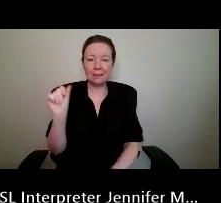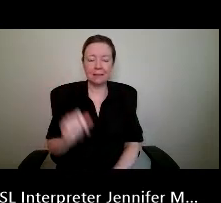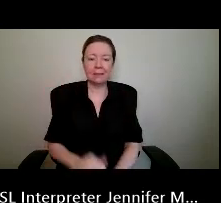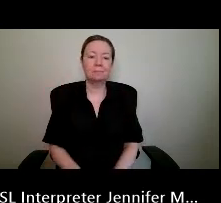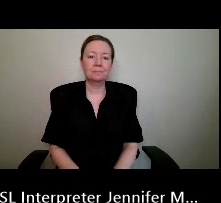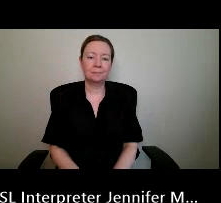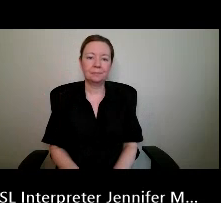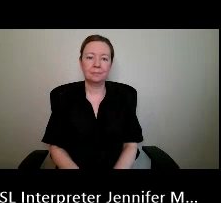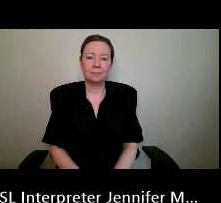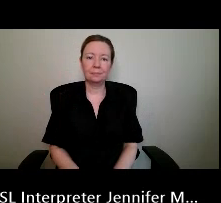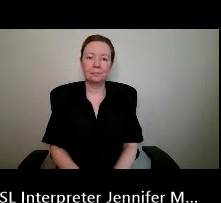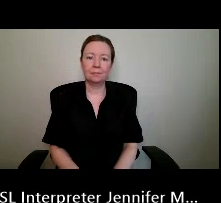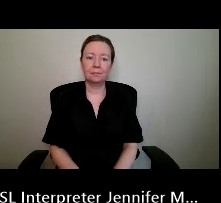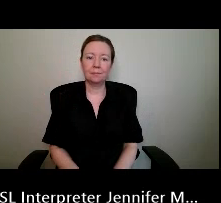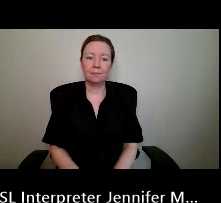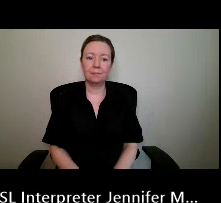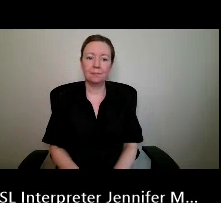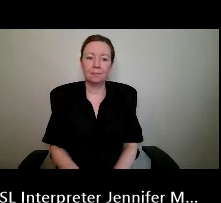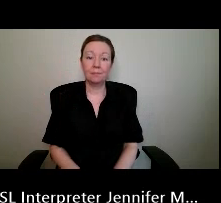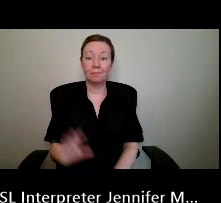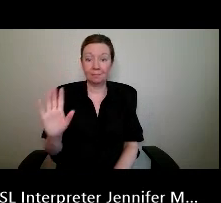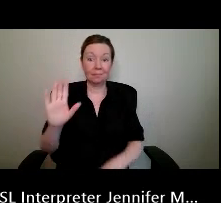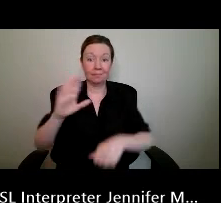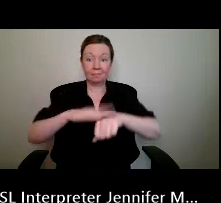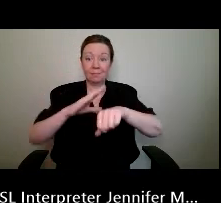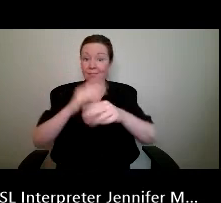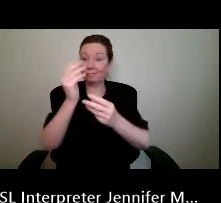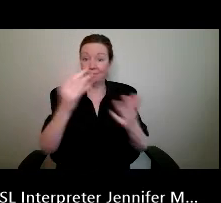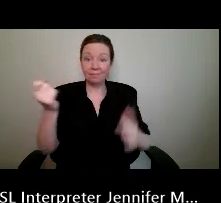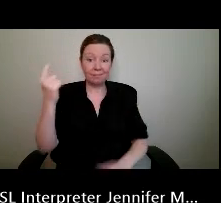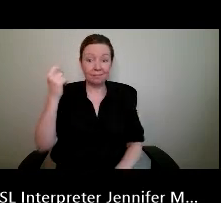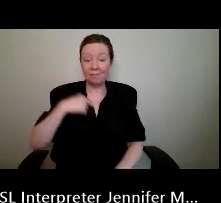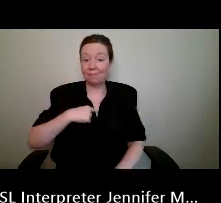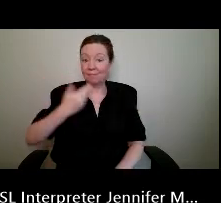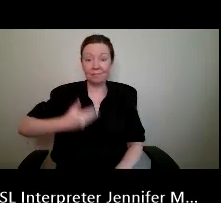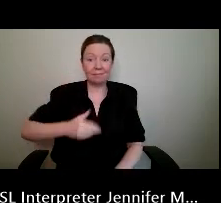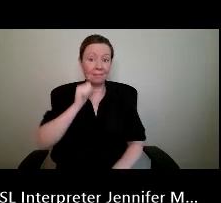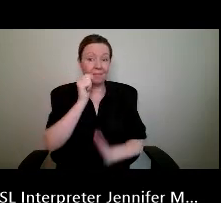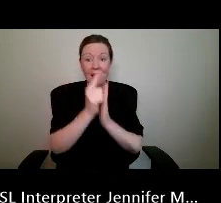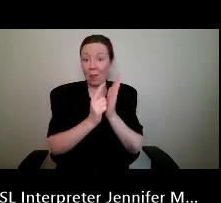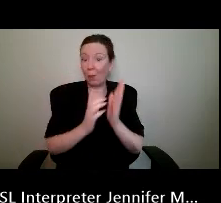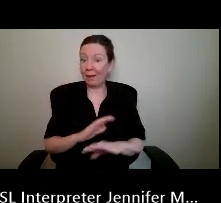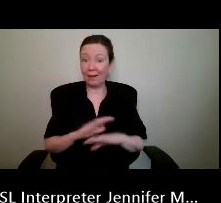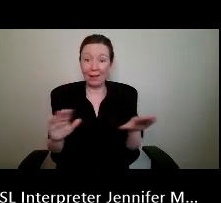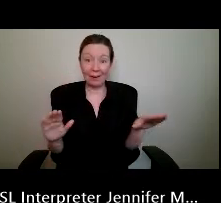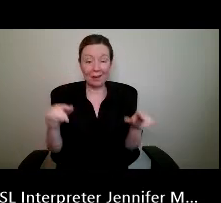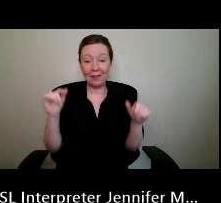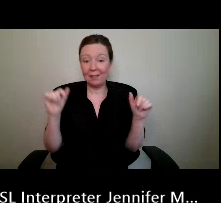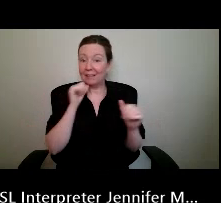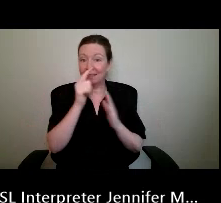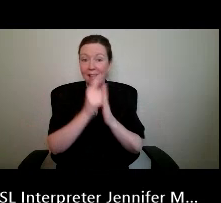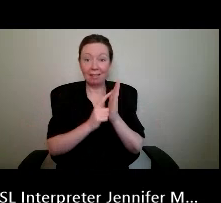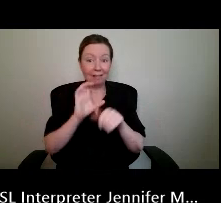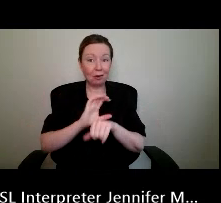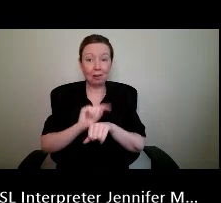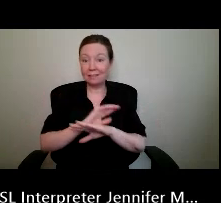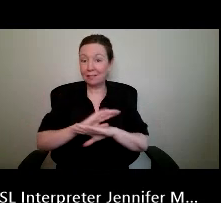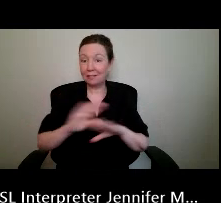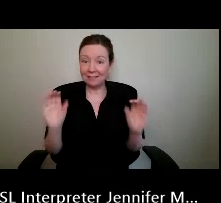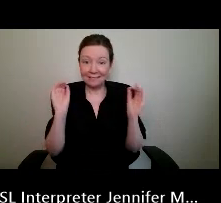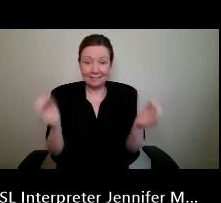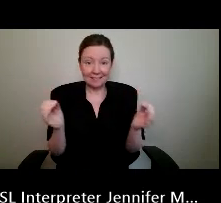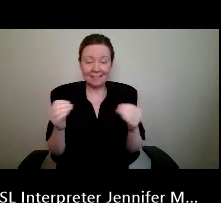employer. So just a brief disclaimer. So I am not a lawyer and this is not a legal consult. And my goal is